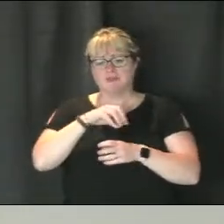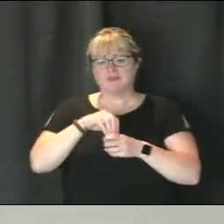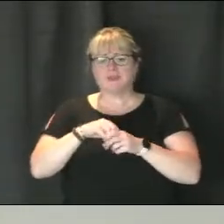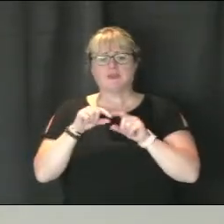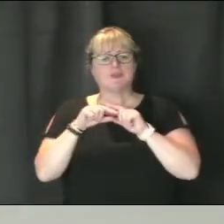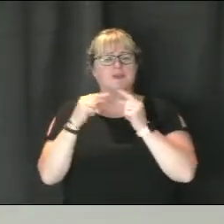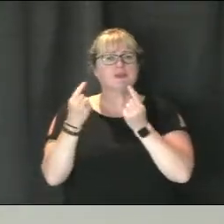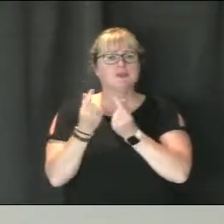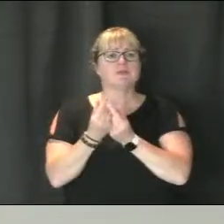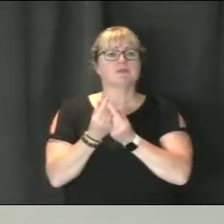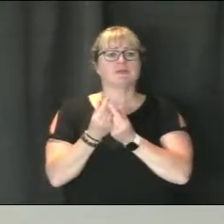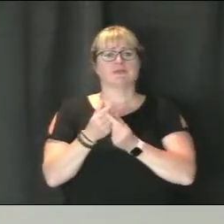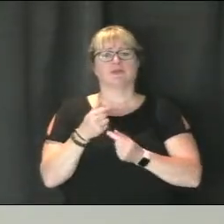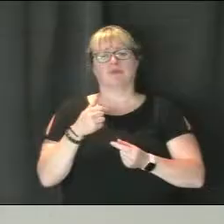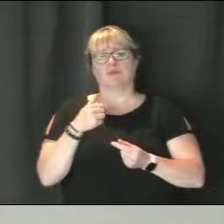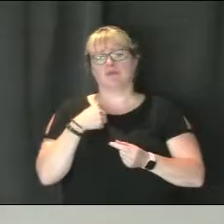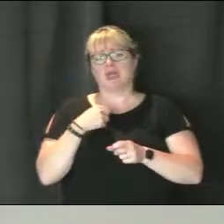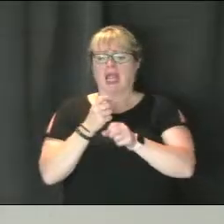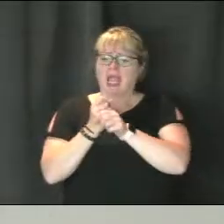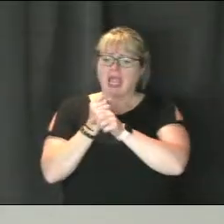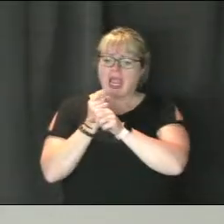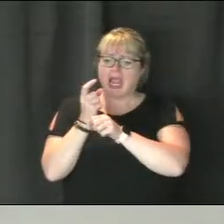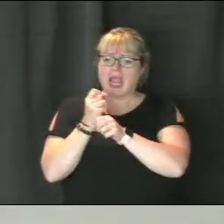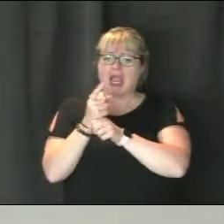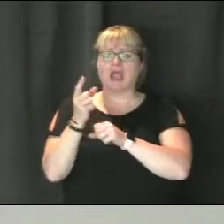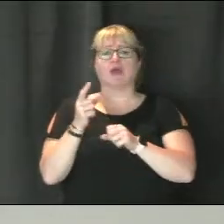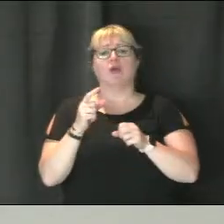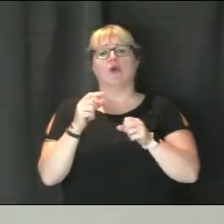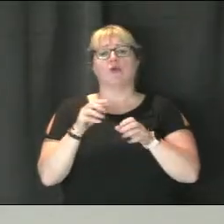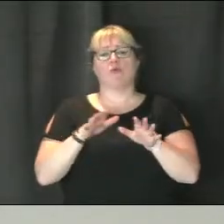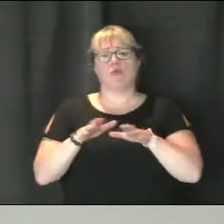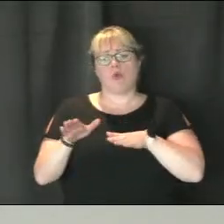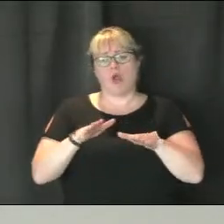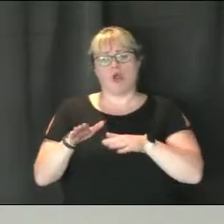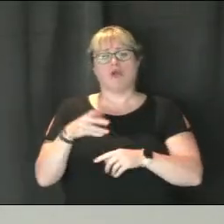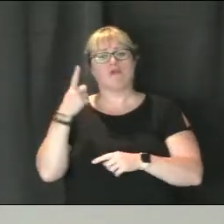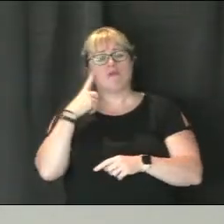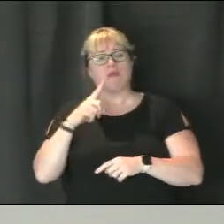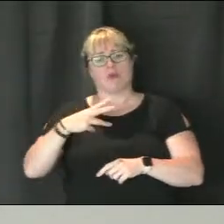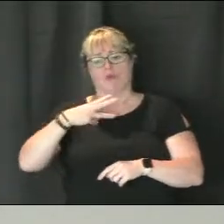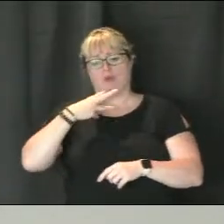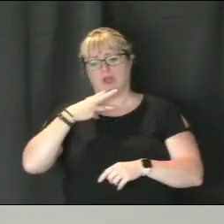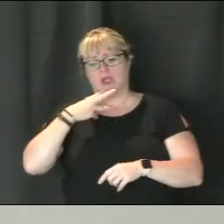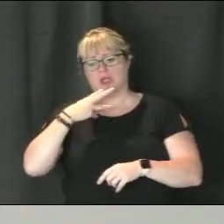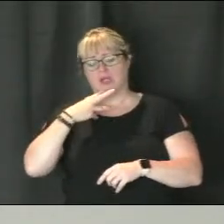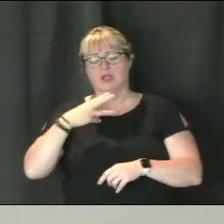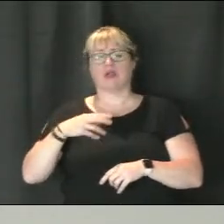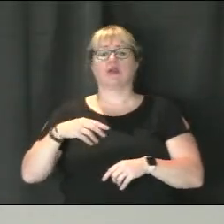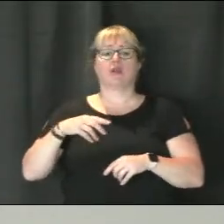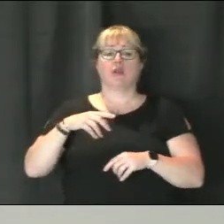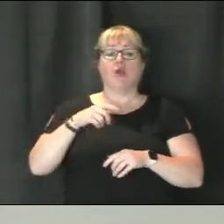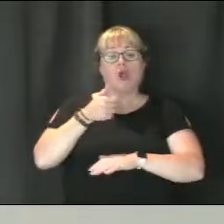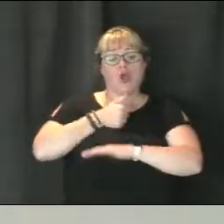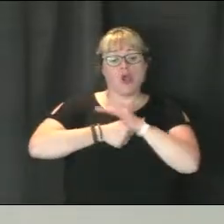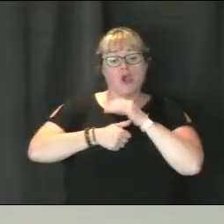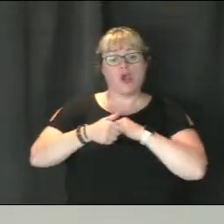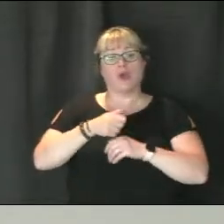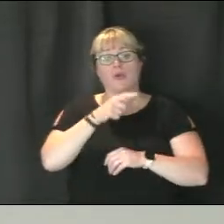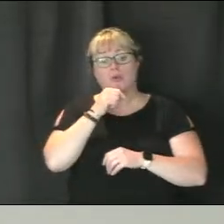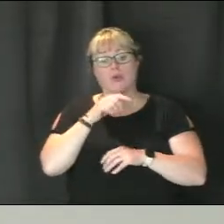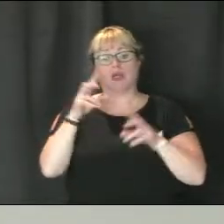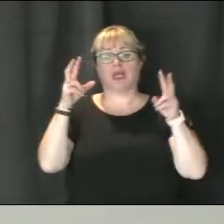in my mind is my annual Walk for Water, organized by Help a Village Effort